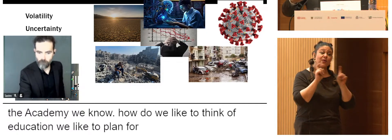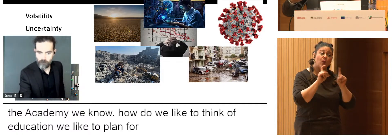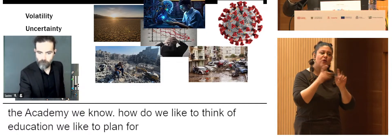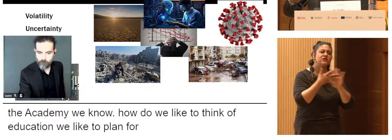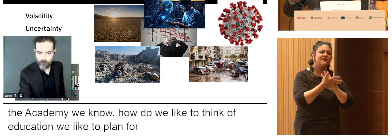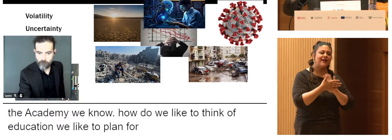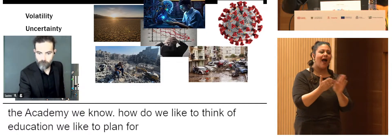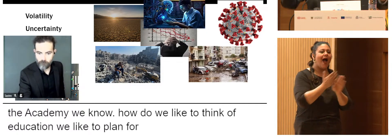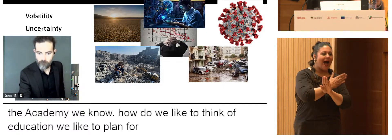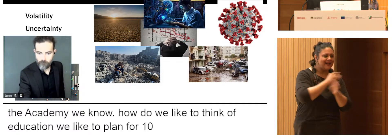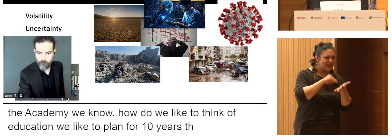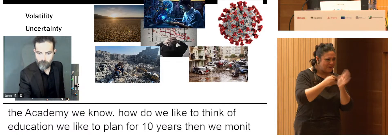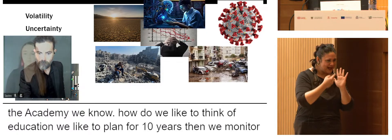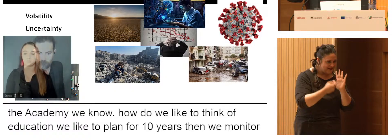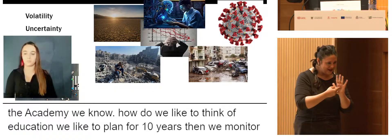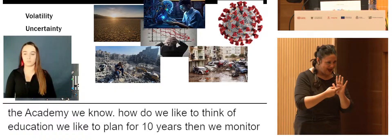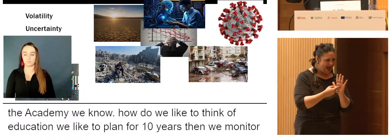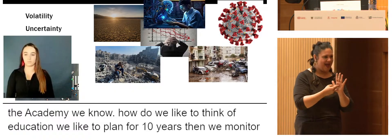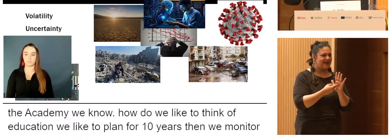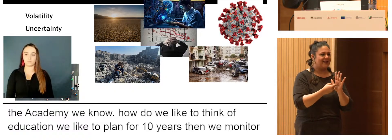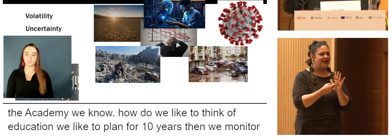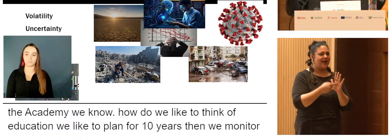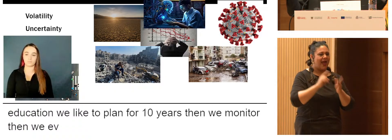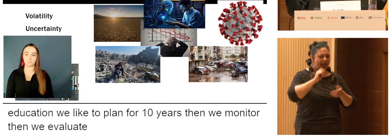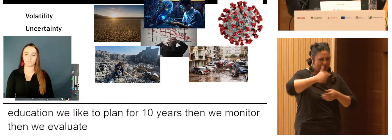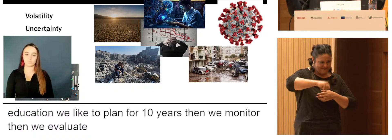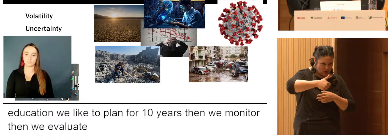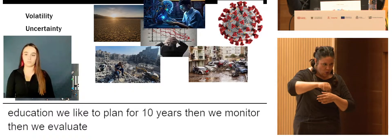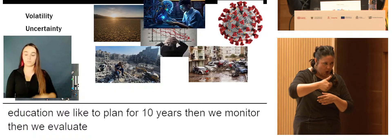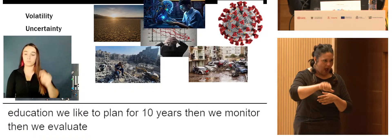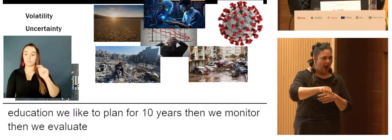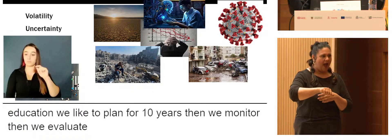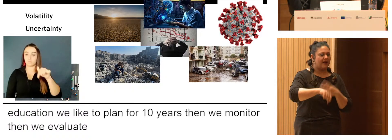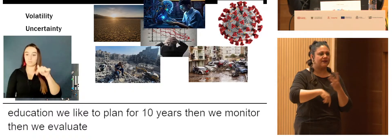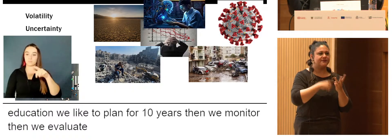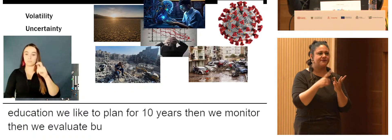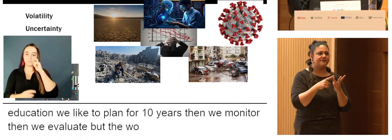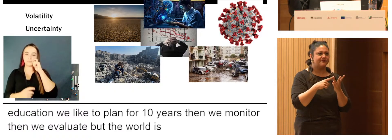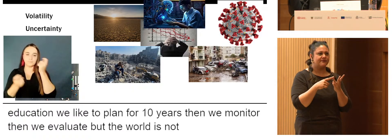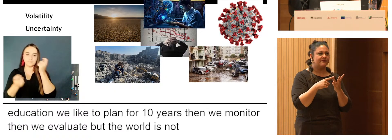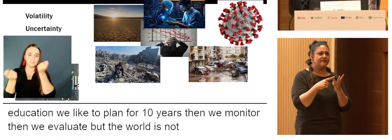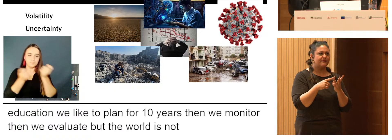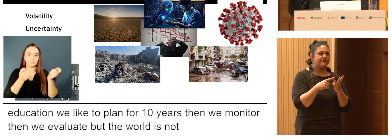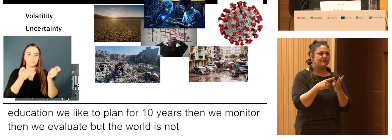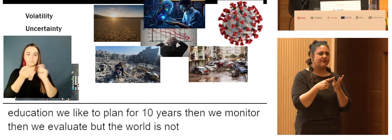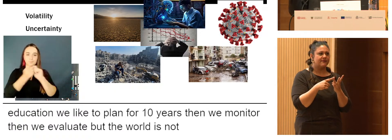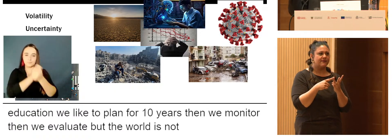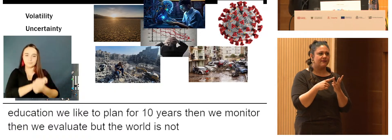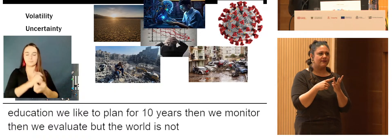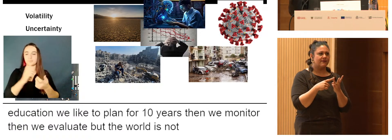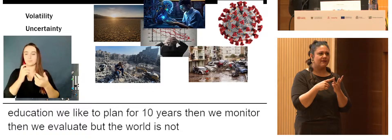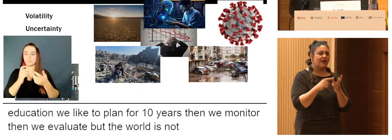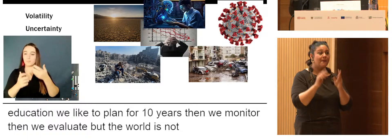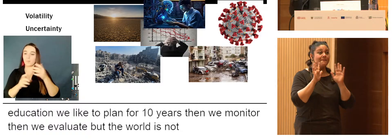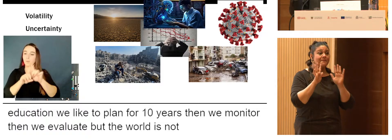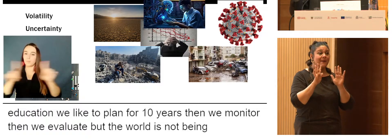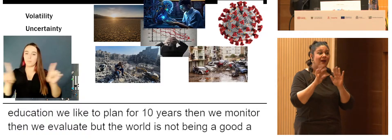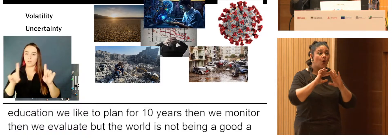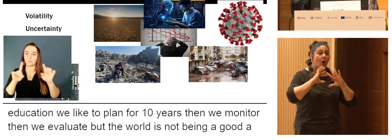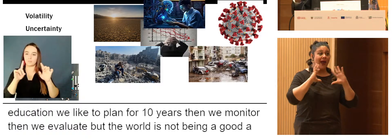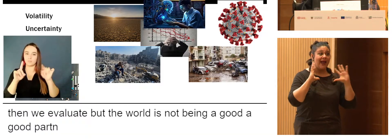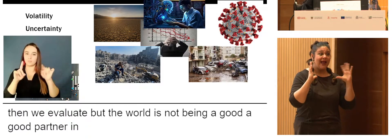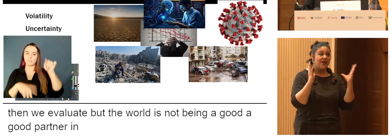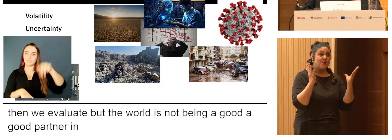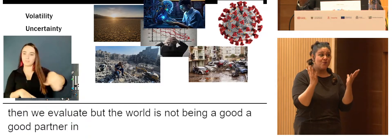we monitor, then we evaluate, but the world is not being a good partner in